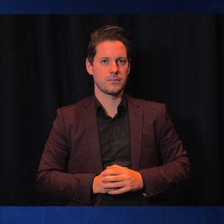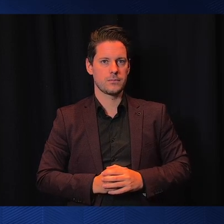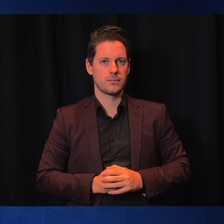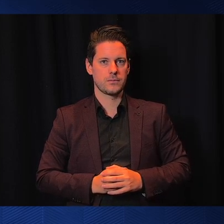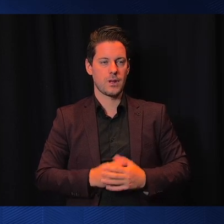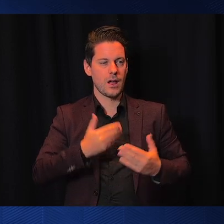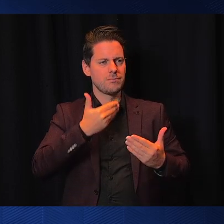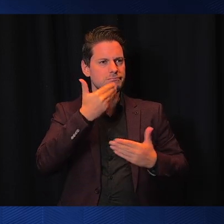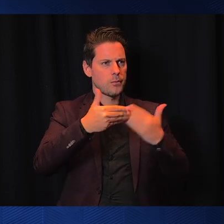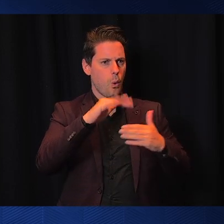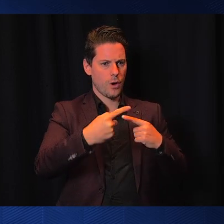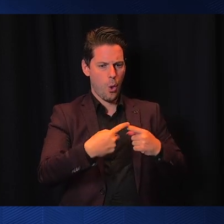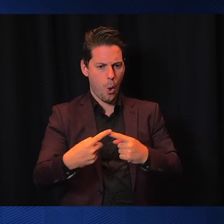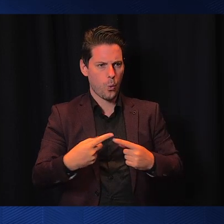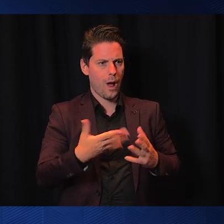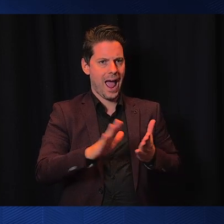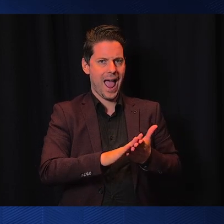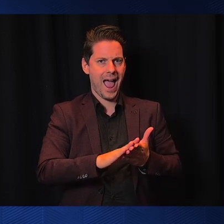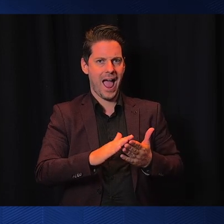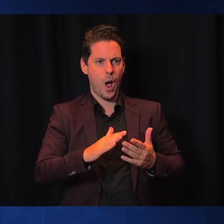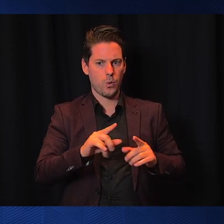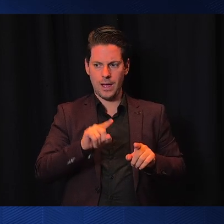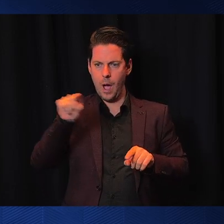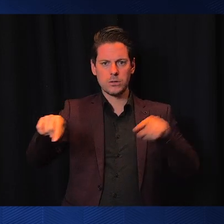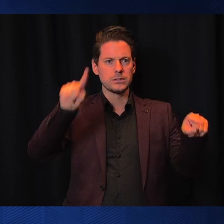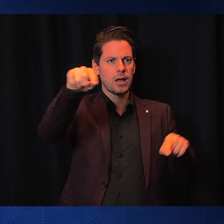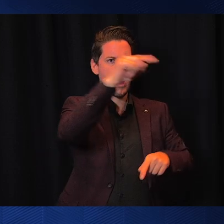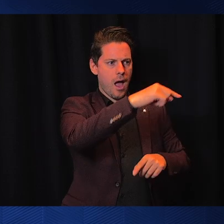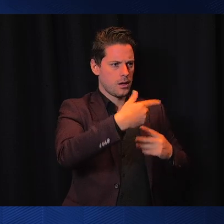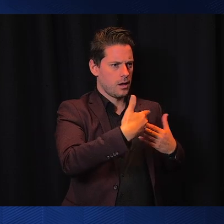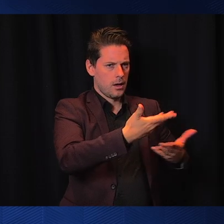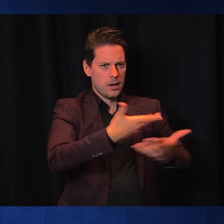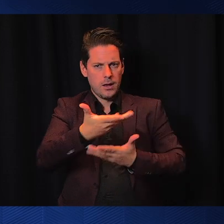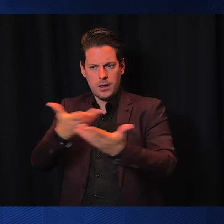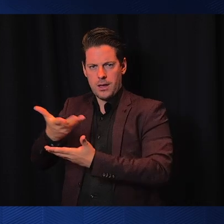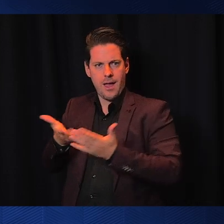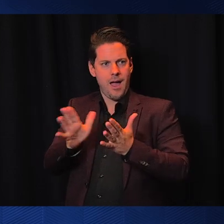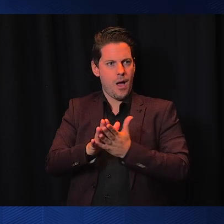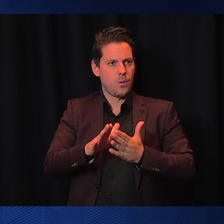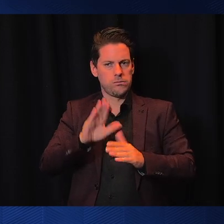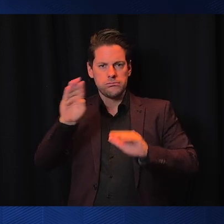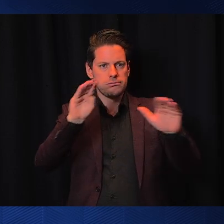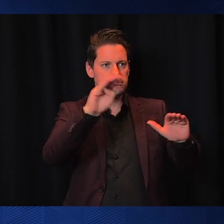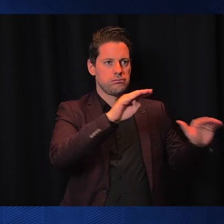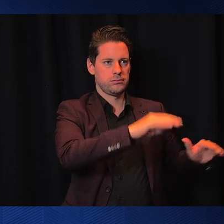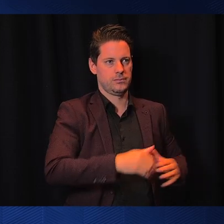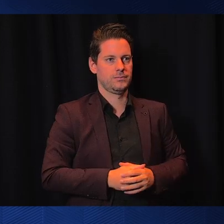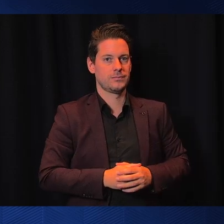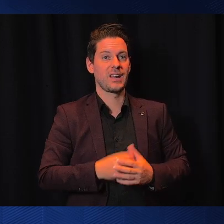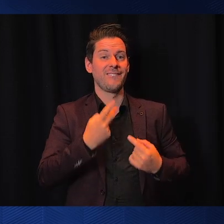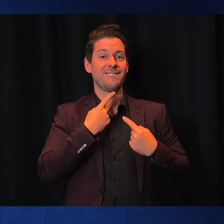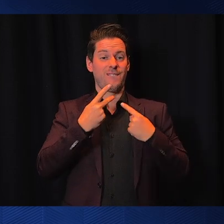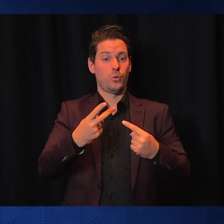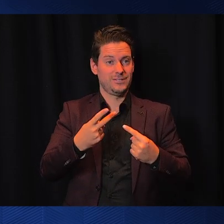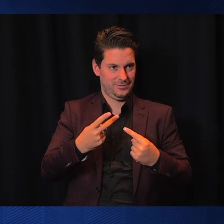local interact with their counterparts from outside. And voices clearly is the articulation of the concern that we